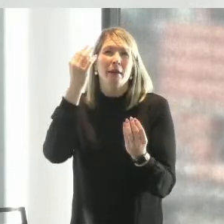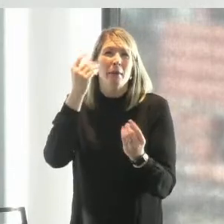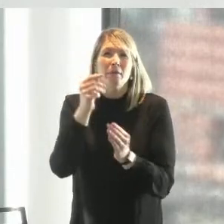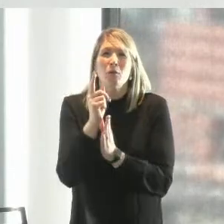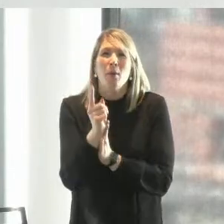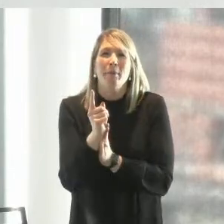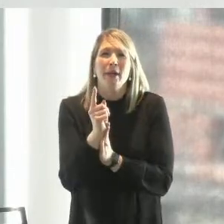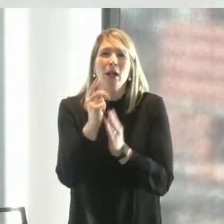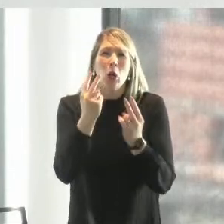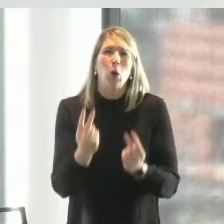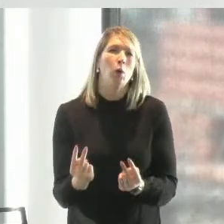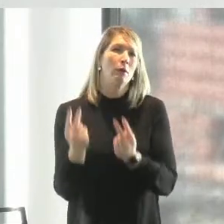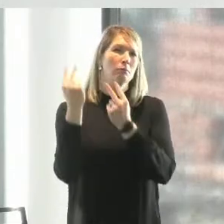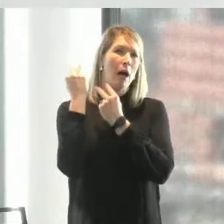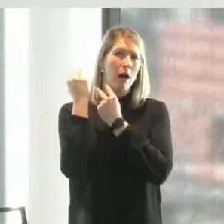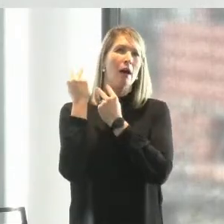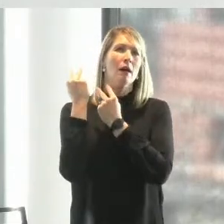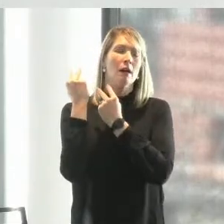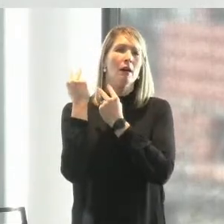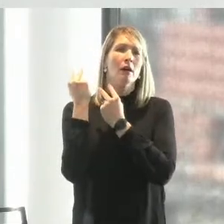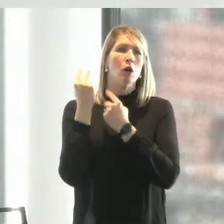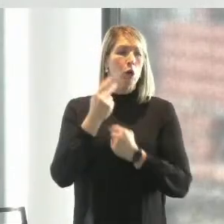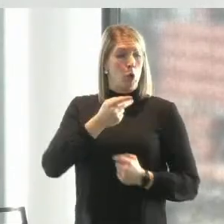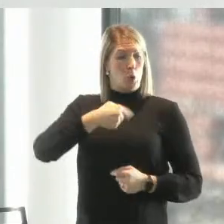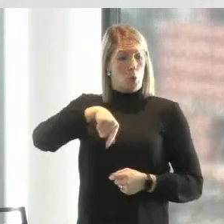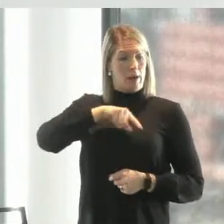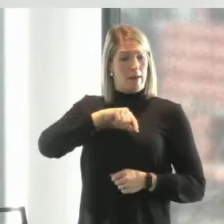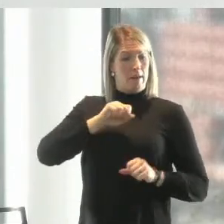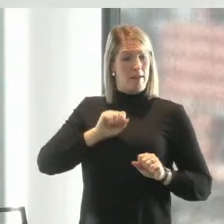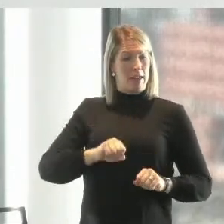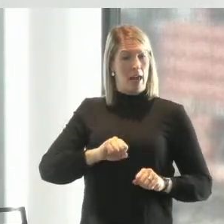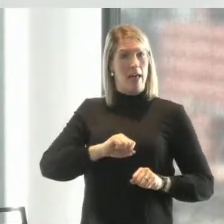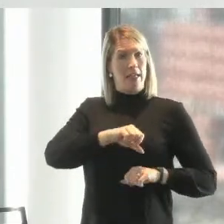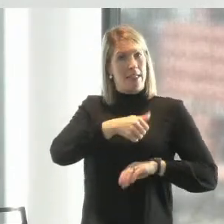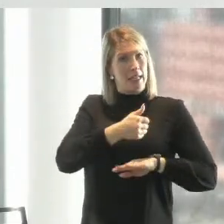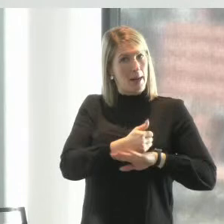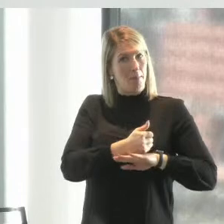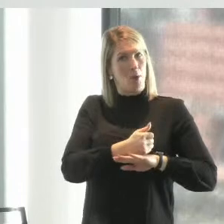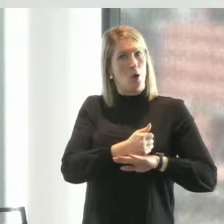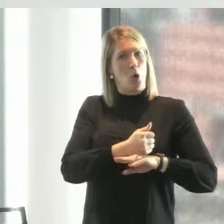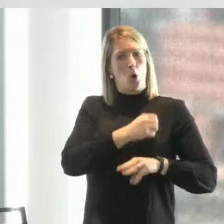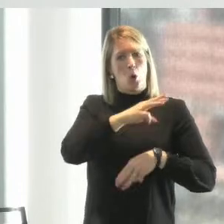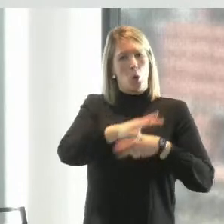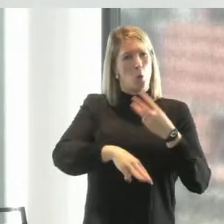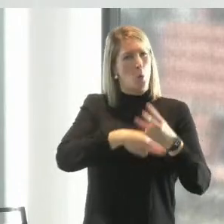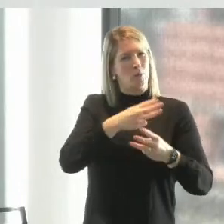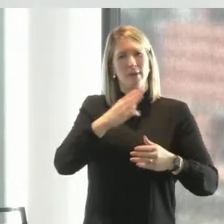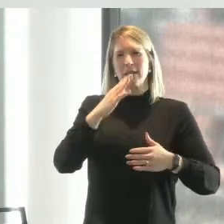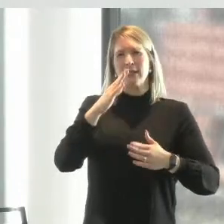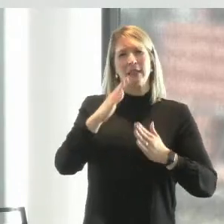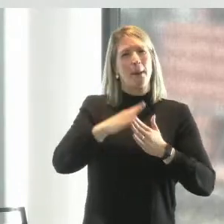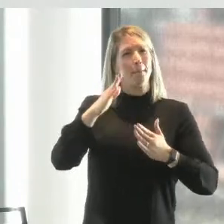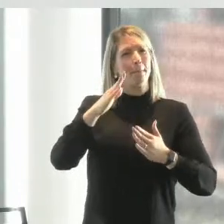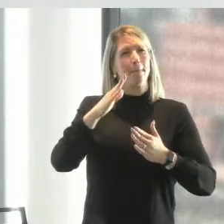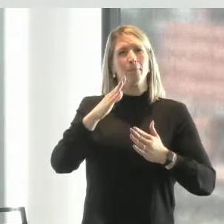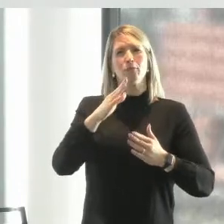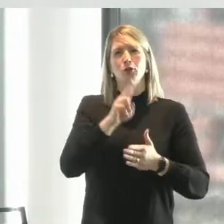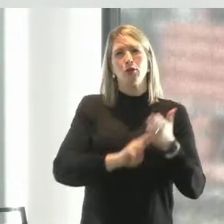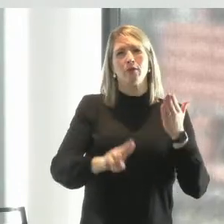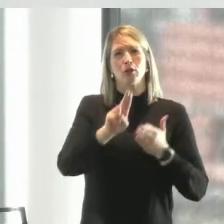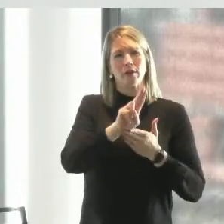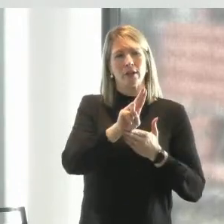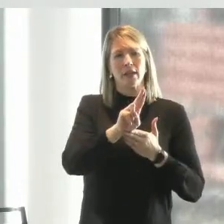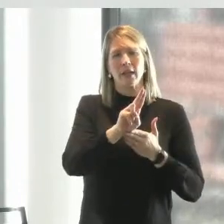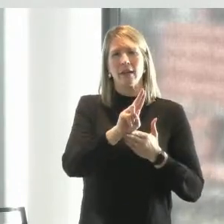deliberately, foster a world-class university with particular skills and